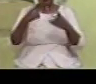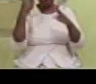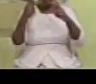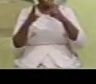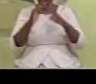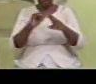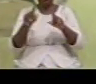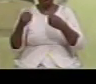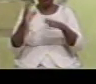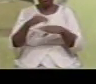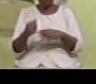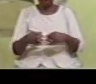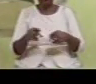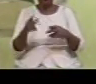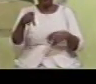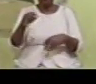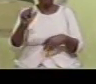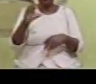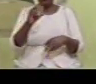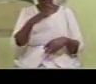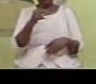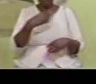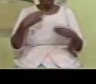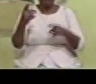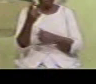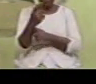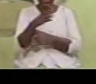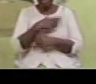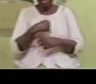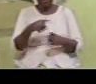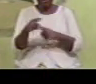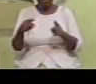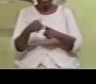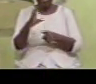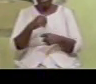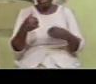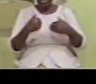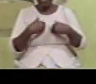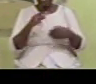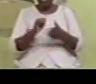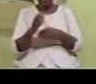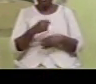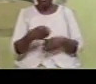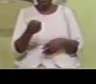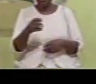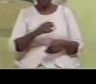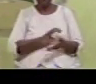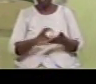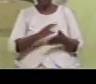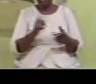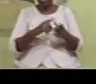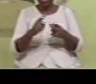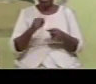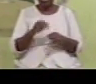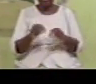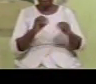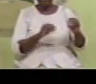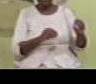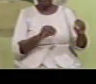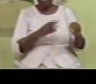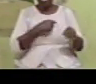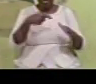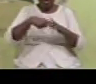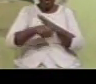skin of the flesh, and when the air in the plague is turned white, and plague inside is deeper, be